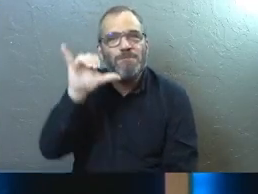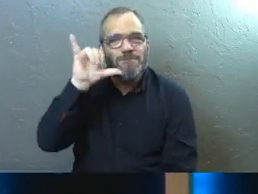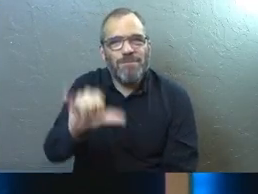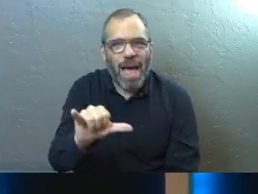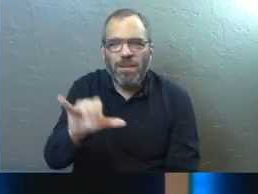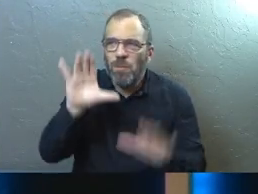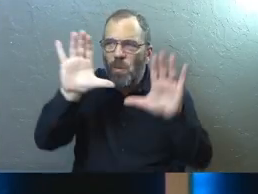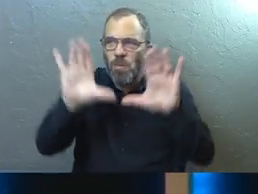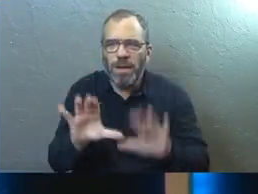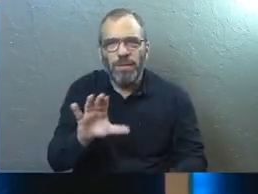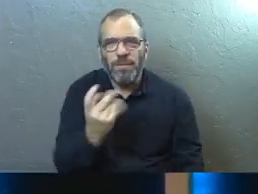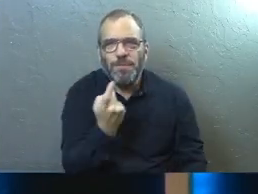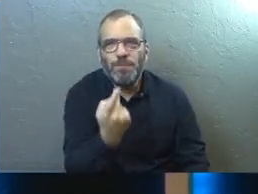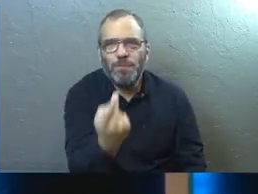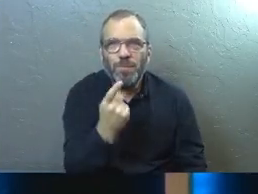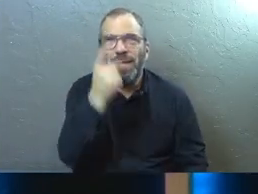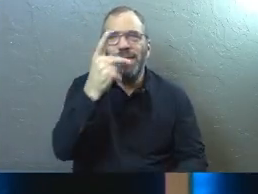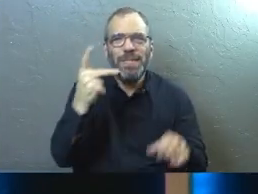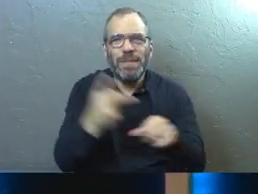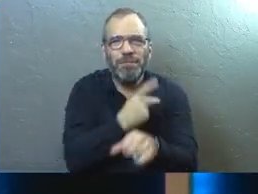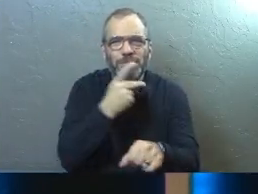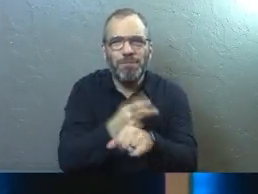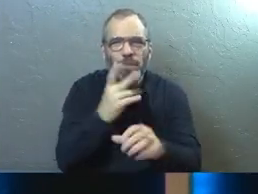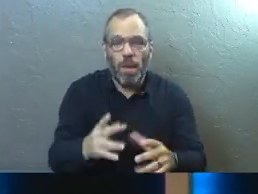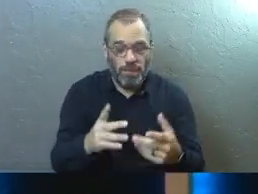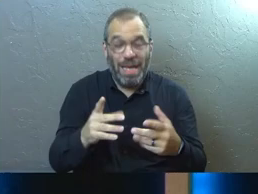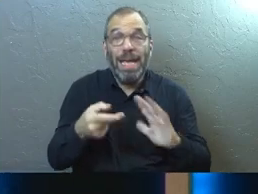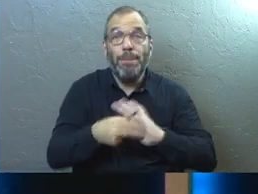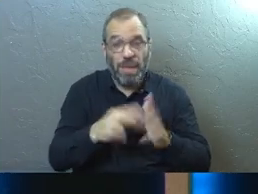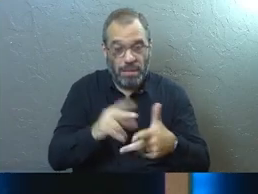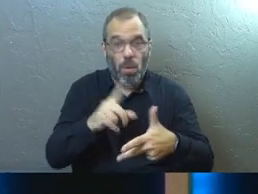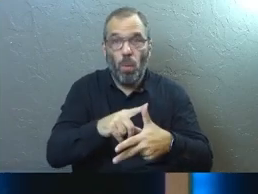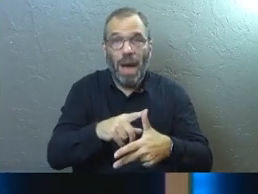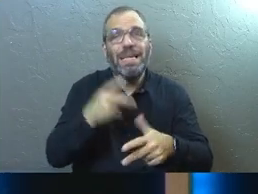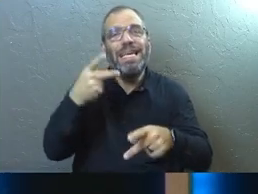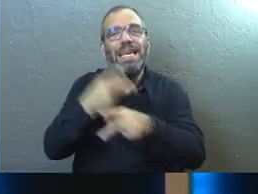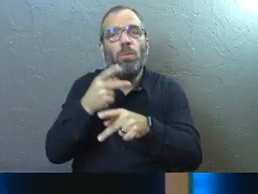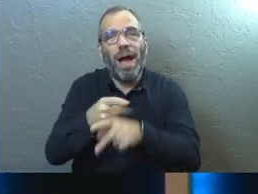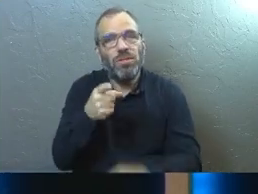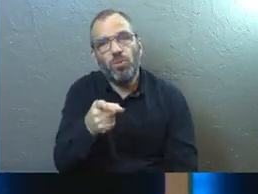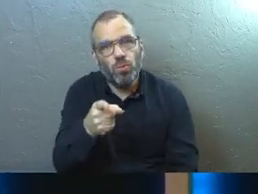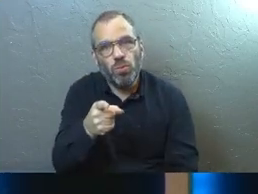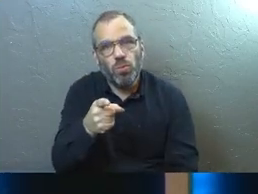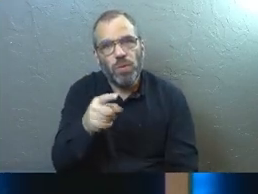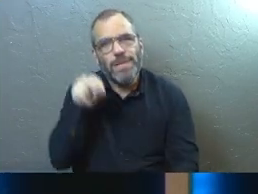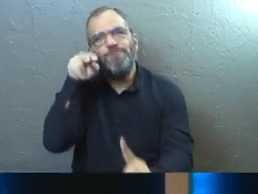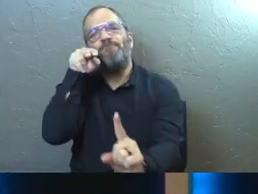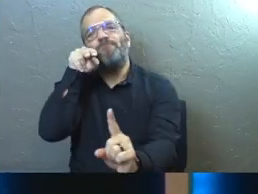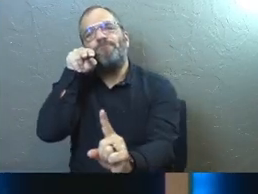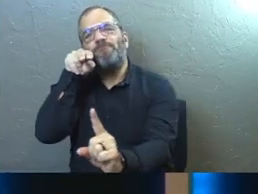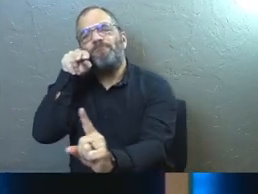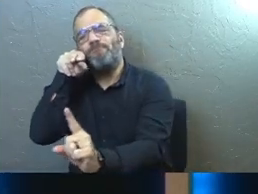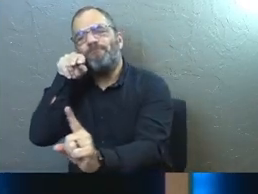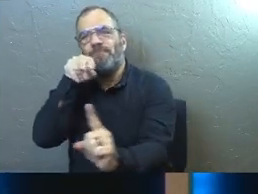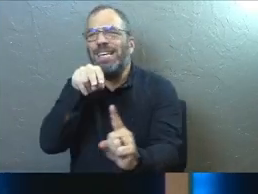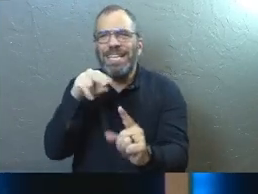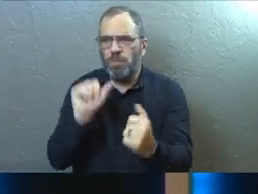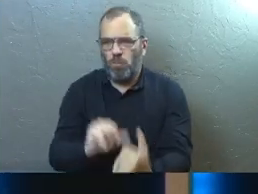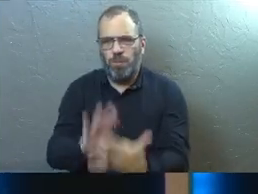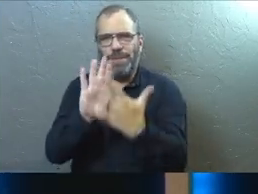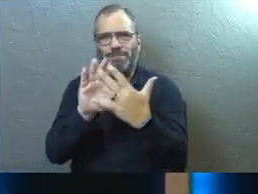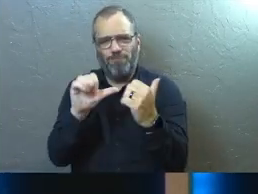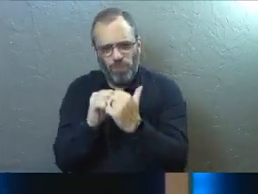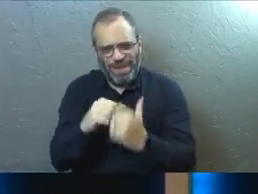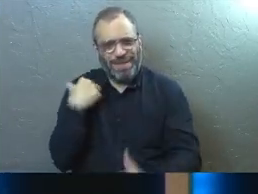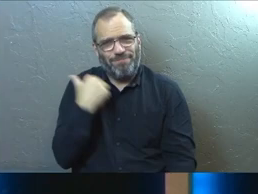is so great for us. God is our shepherd, and that means, number one, that he watches over us. He's there, he's present, he's